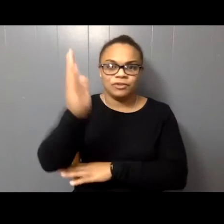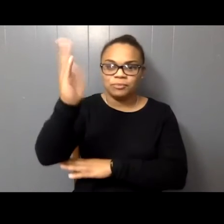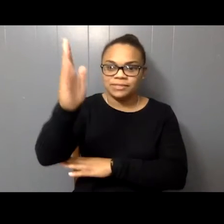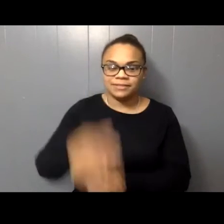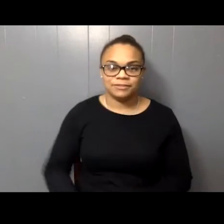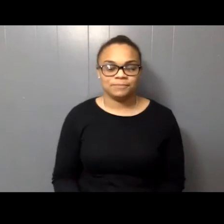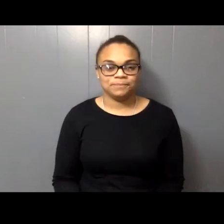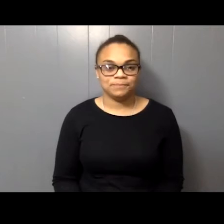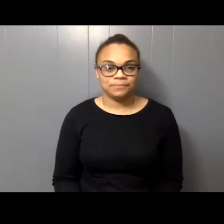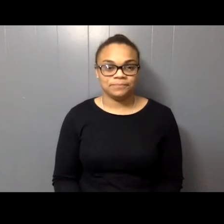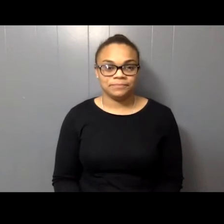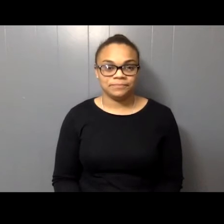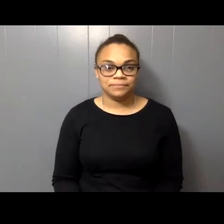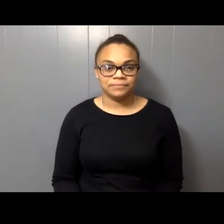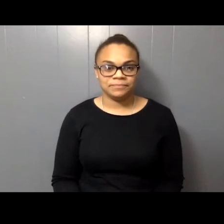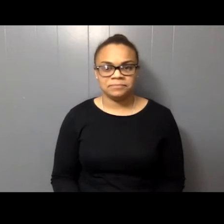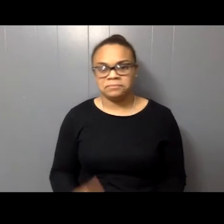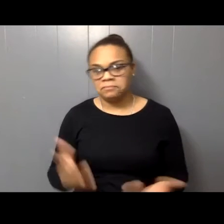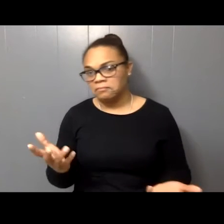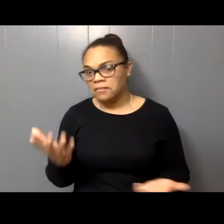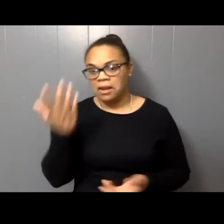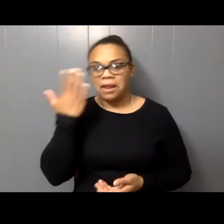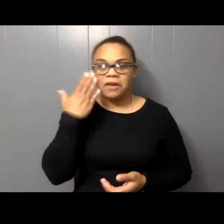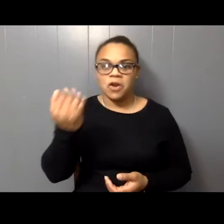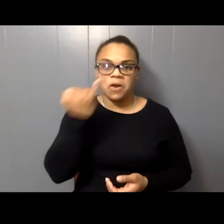I don't know if this one's going to take any longer.